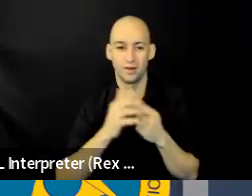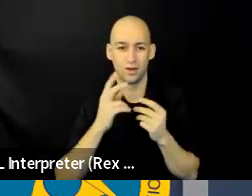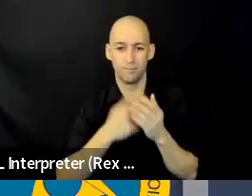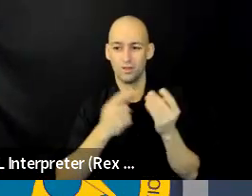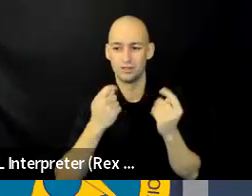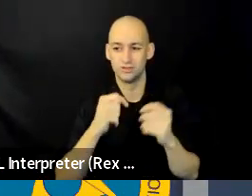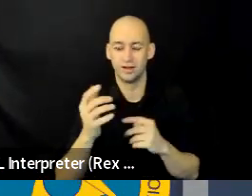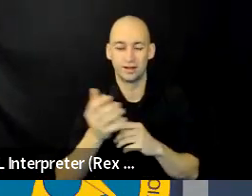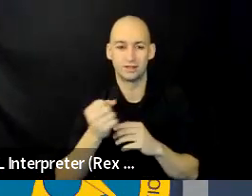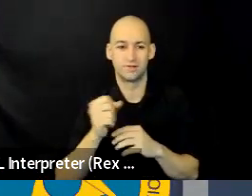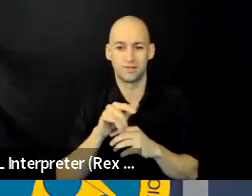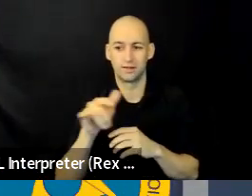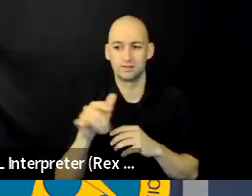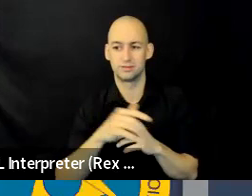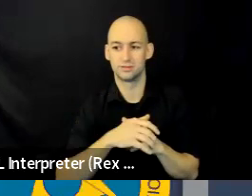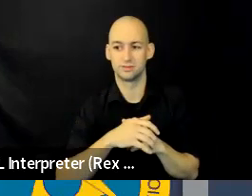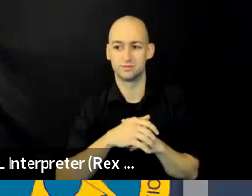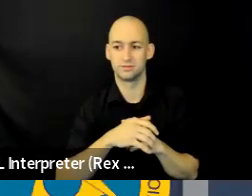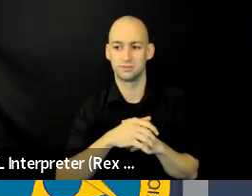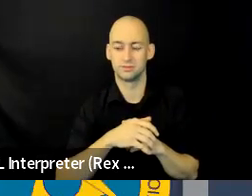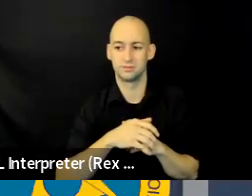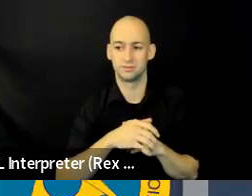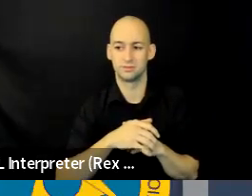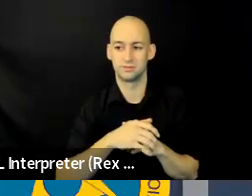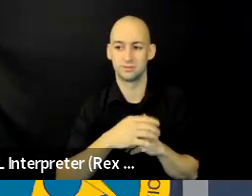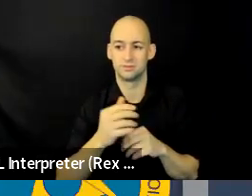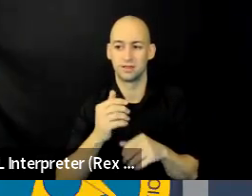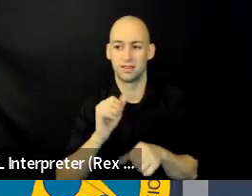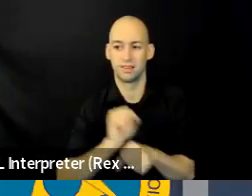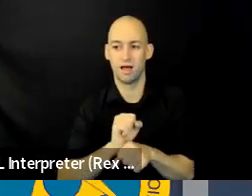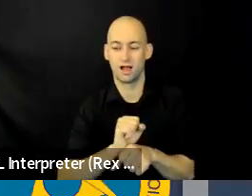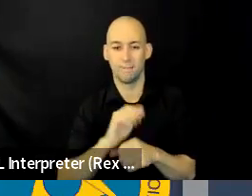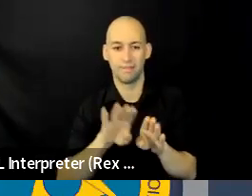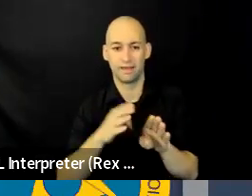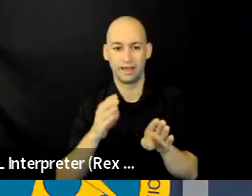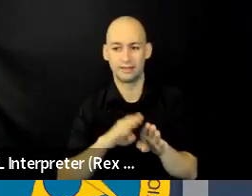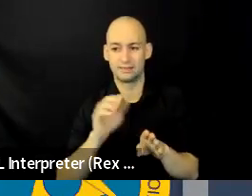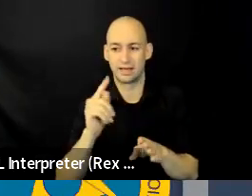planes. time. Yes. We know you have a flight. They so lock I'm up the trying- gates at our airport at like 7:30.